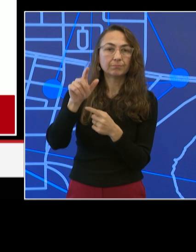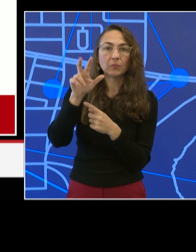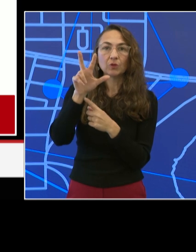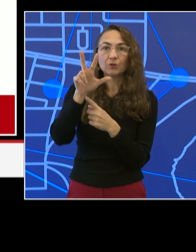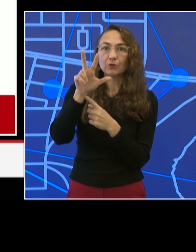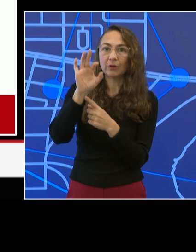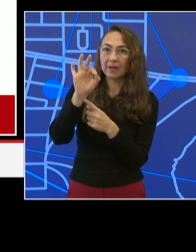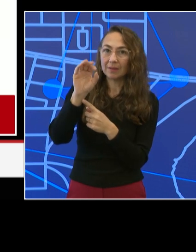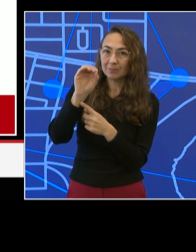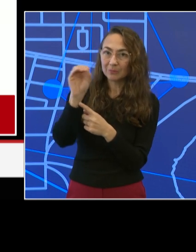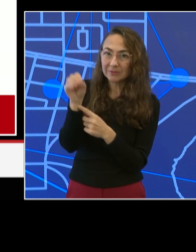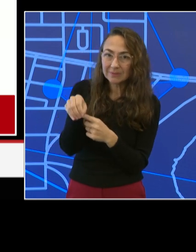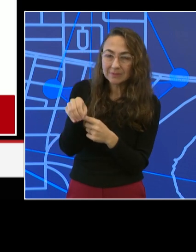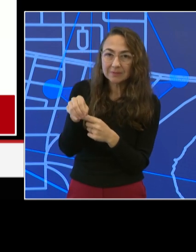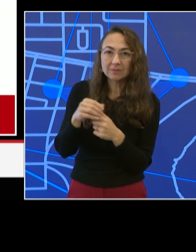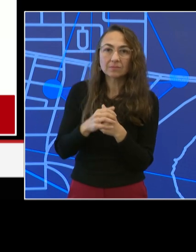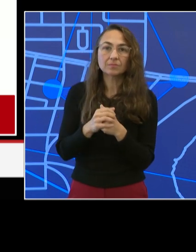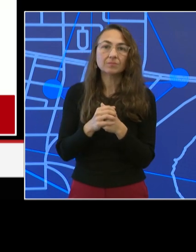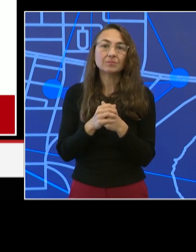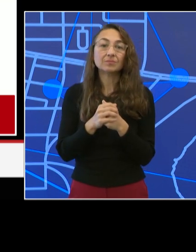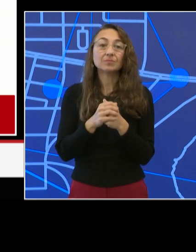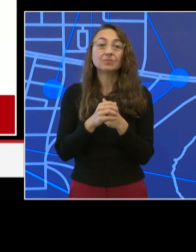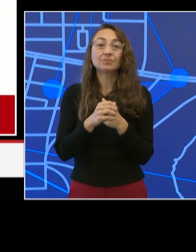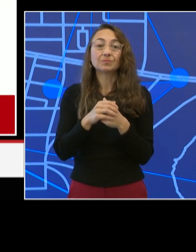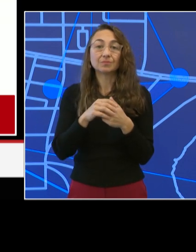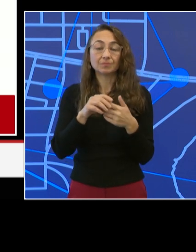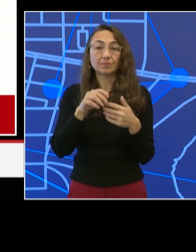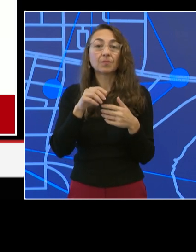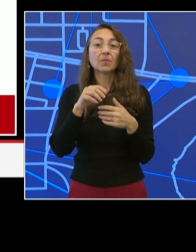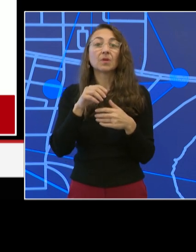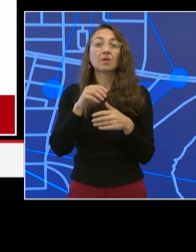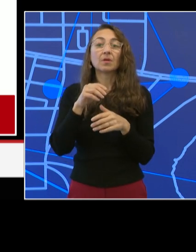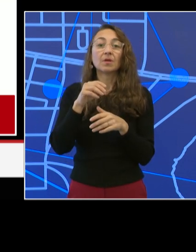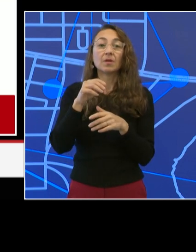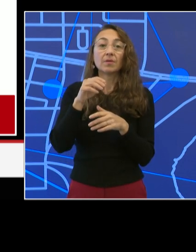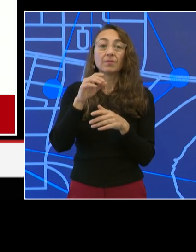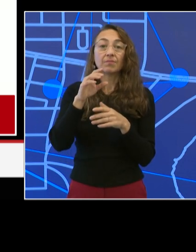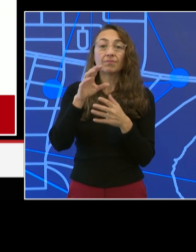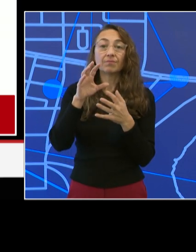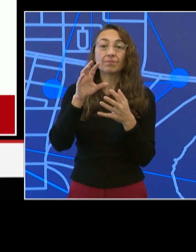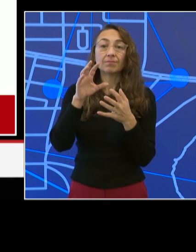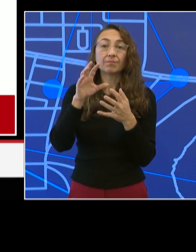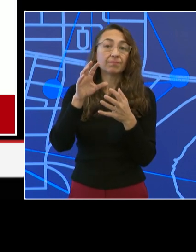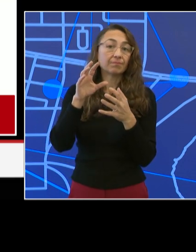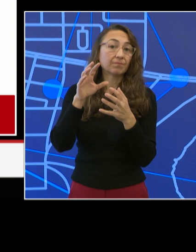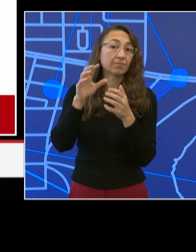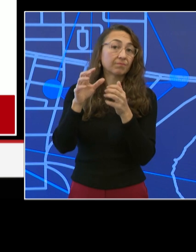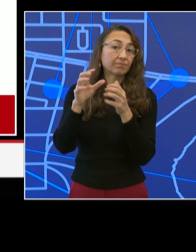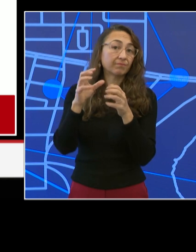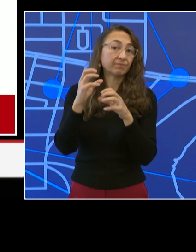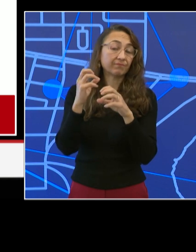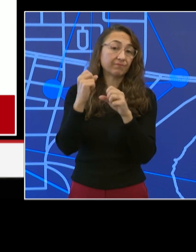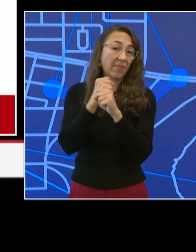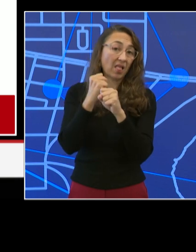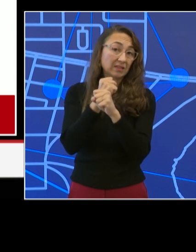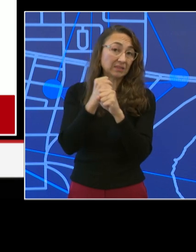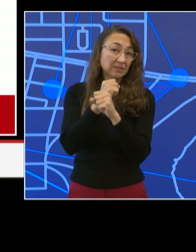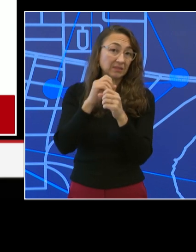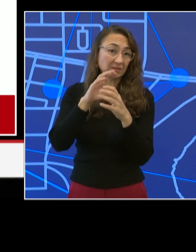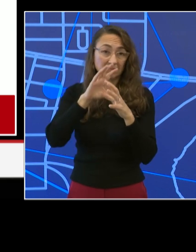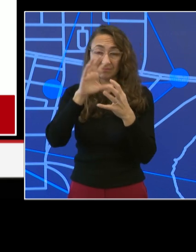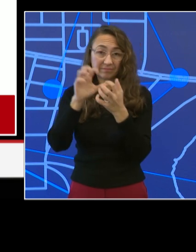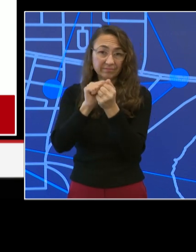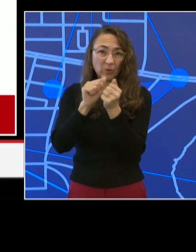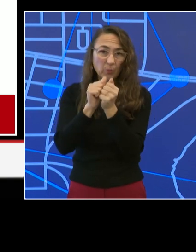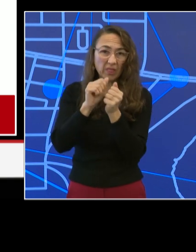down 29%, and which culminates in our 35% overall reduction in violent crime. In addition to these violent